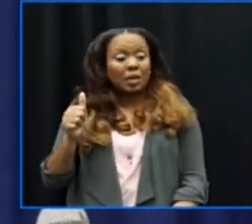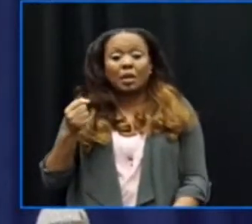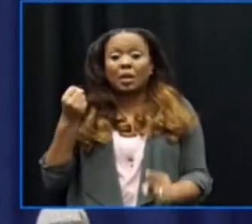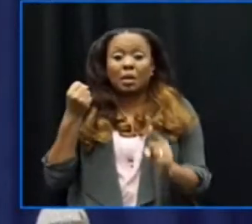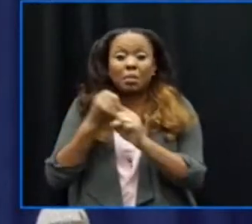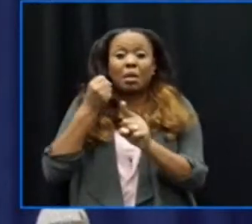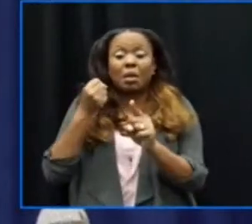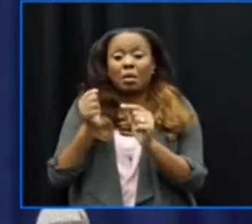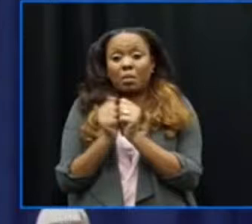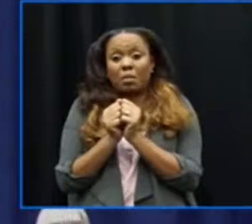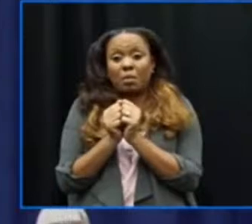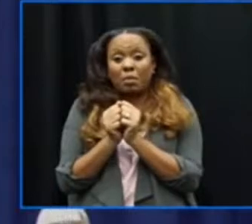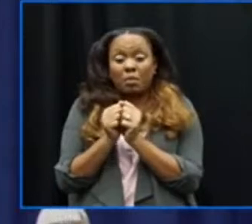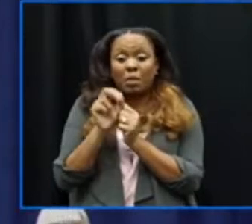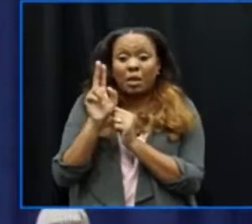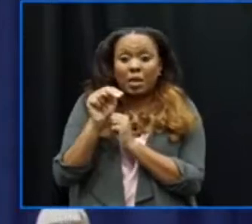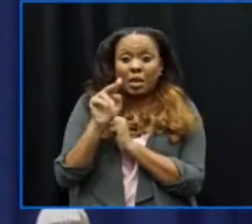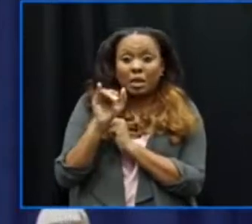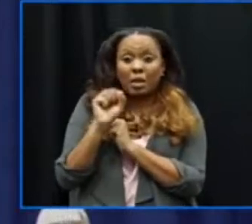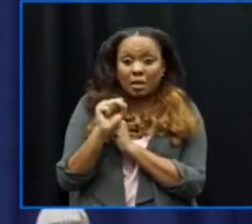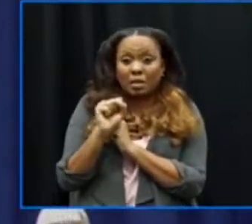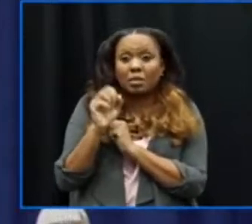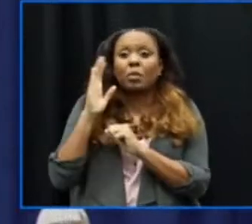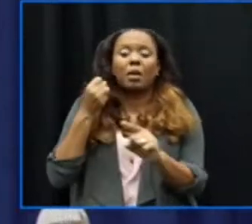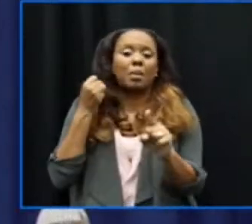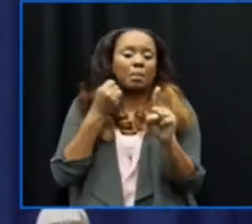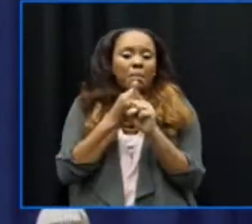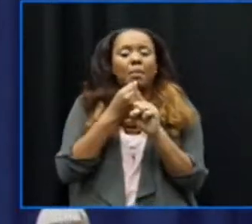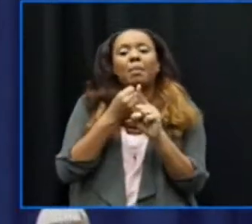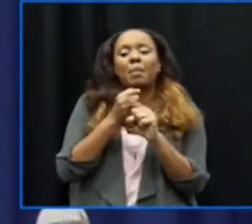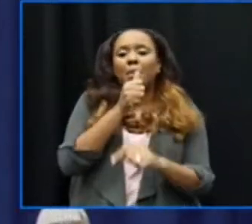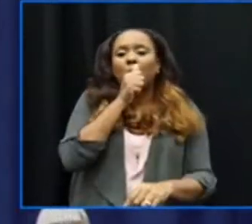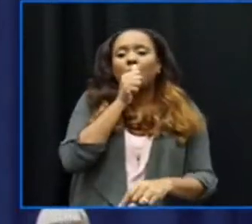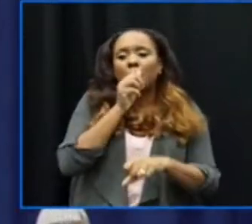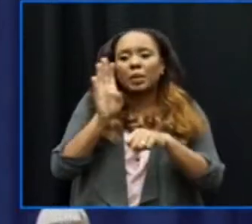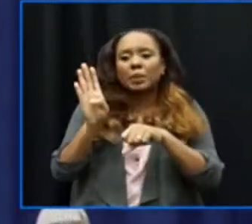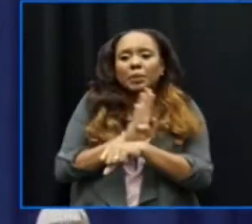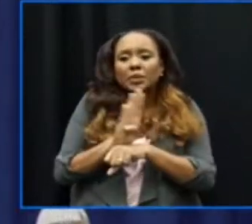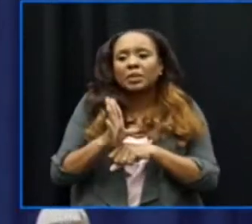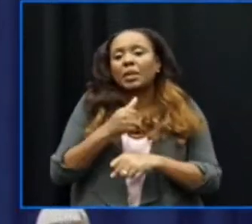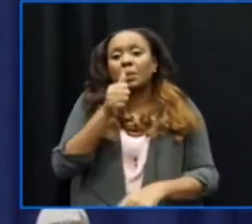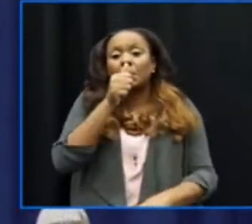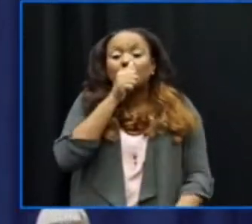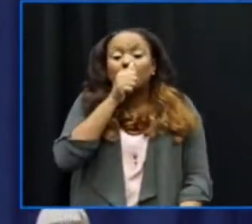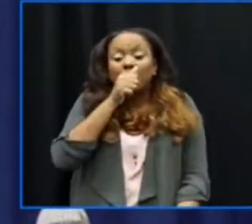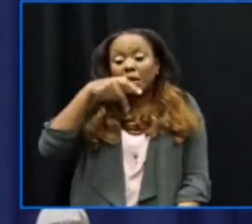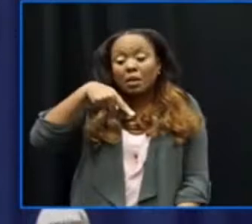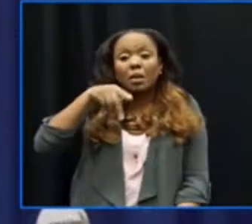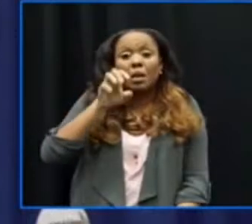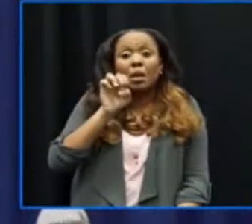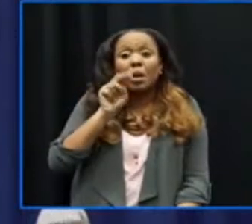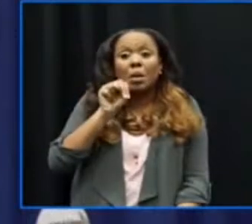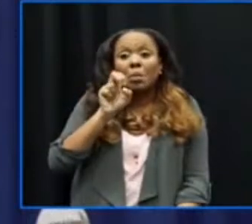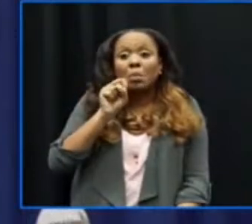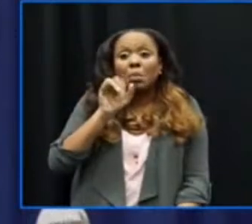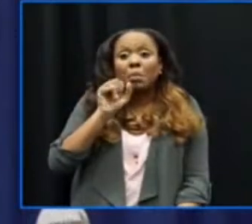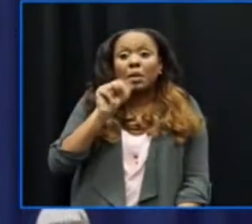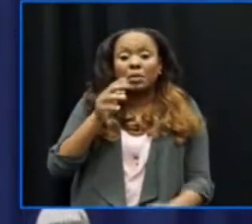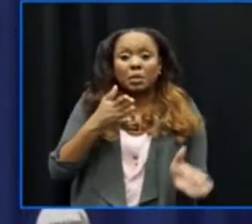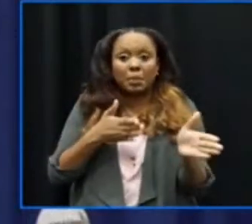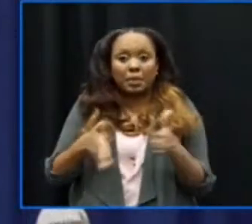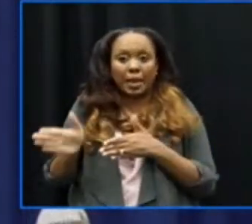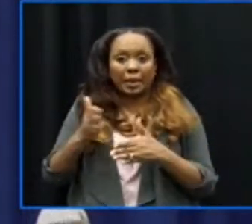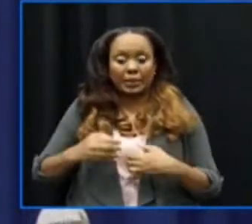national insurance scheme will have an impact on private pension plans. As the current